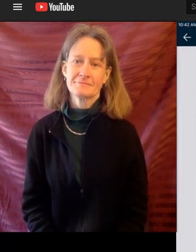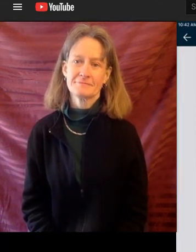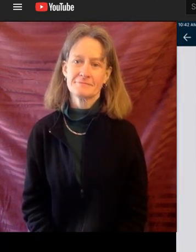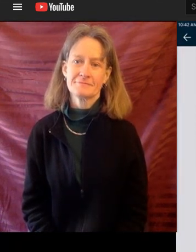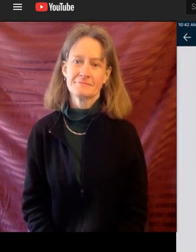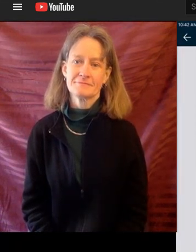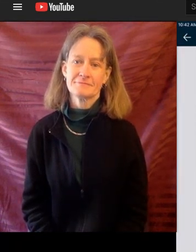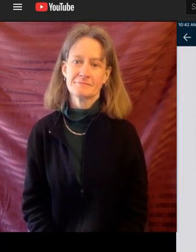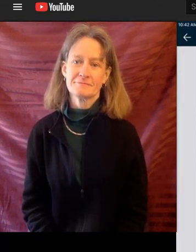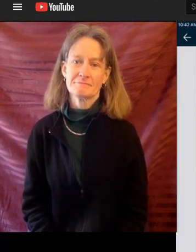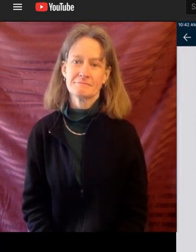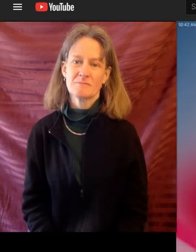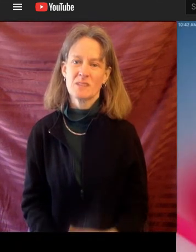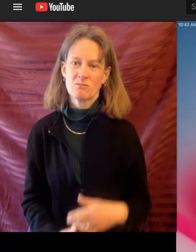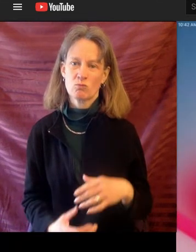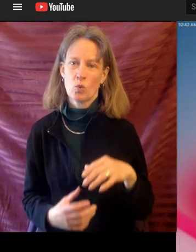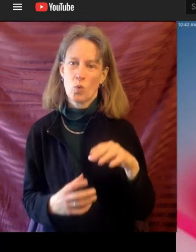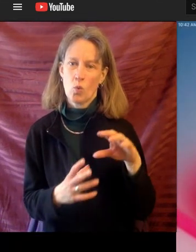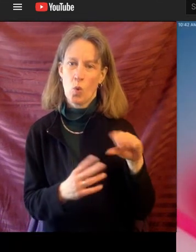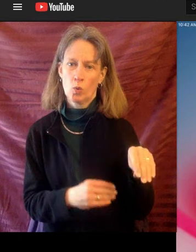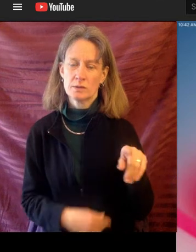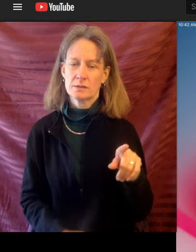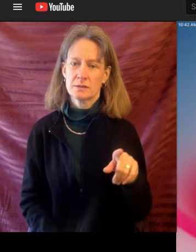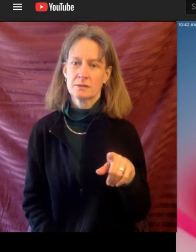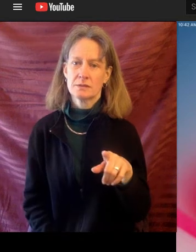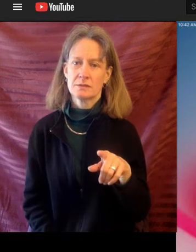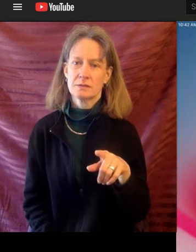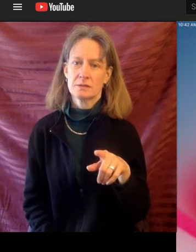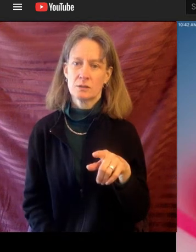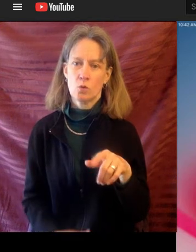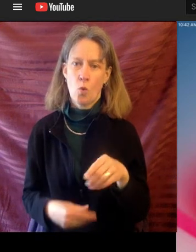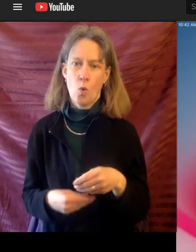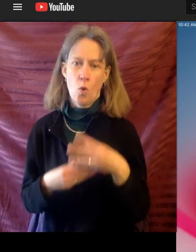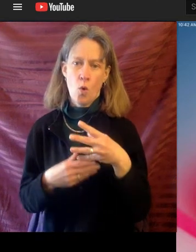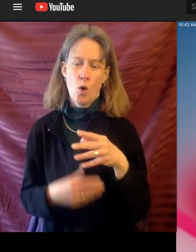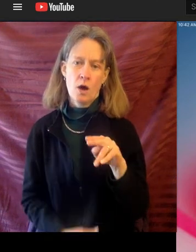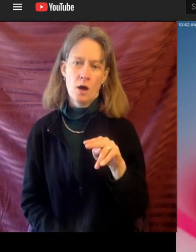Then I'm going to close this and go to Notability.